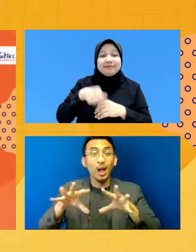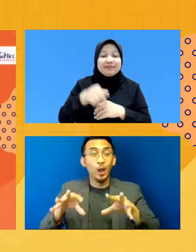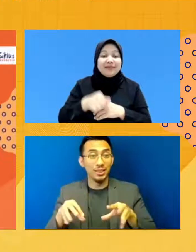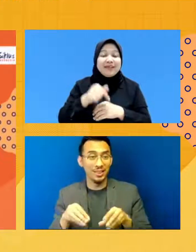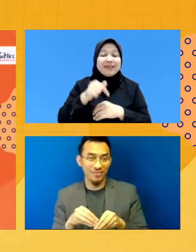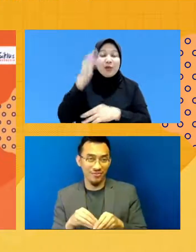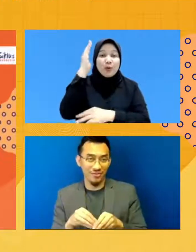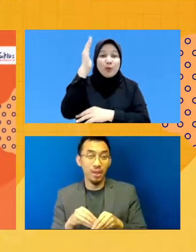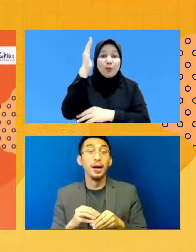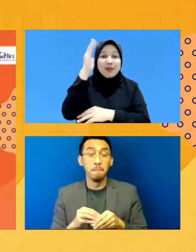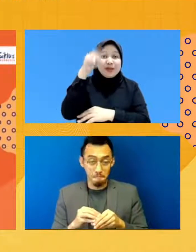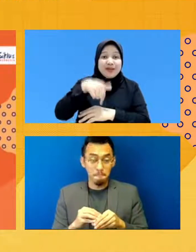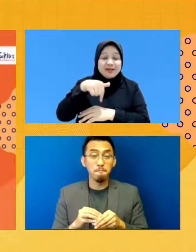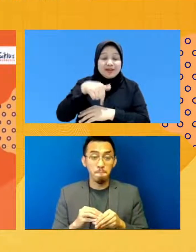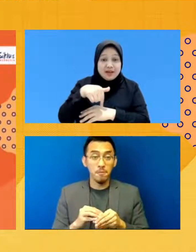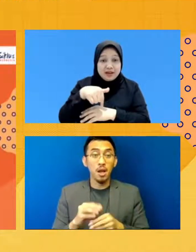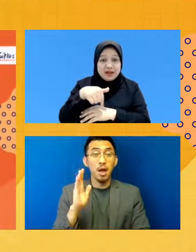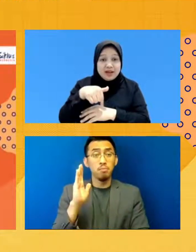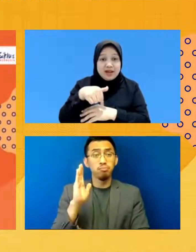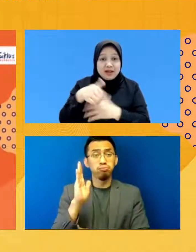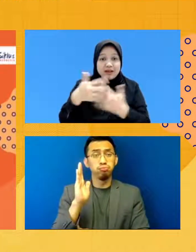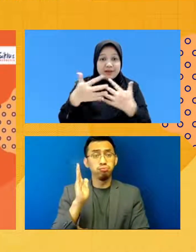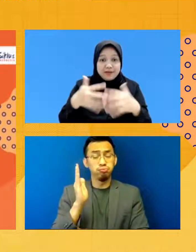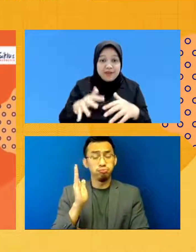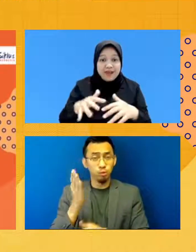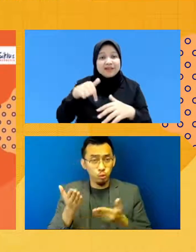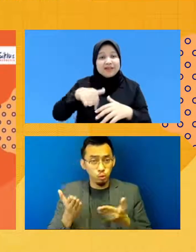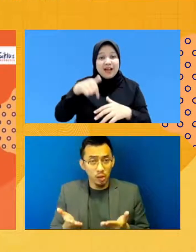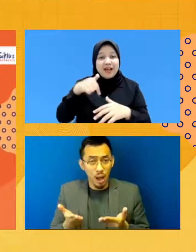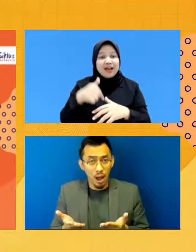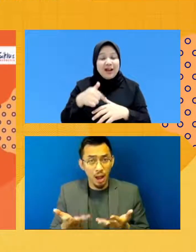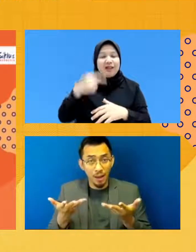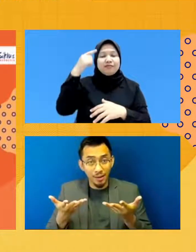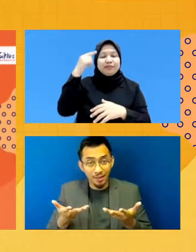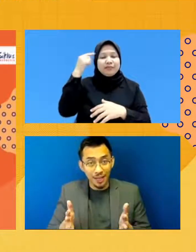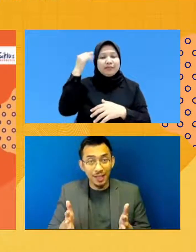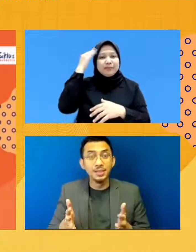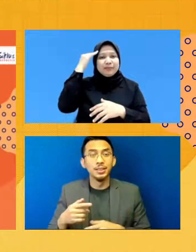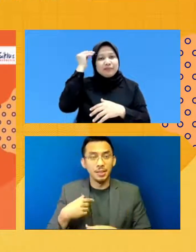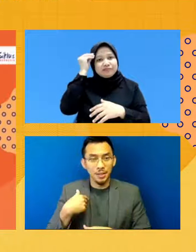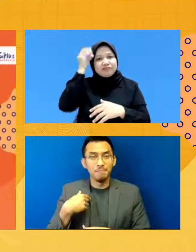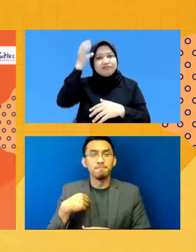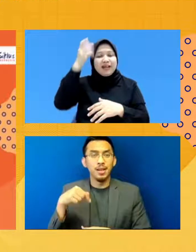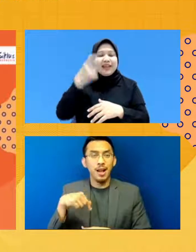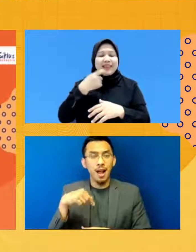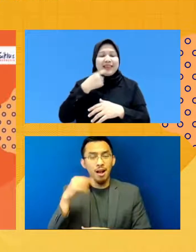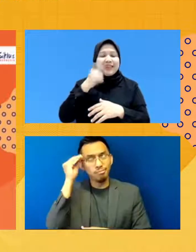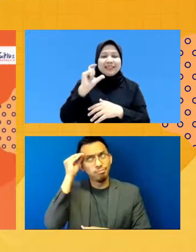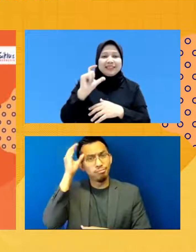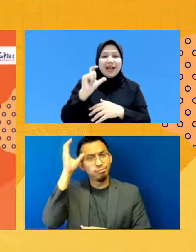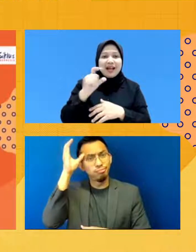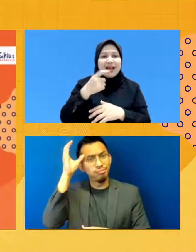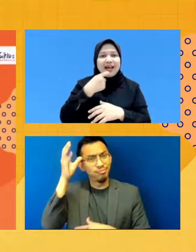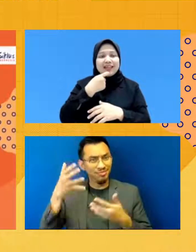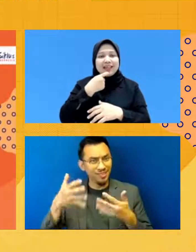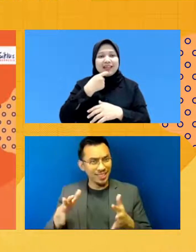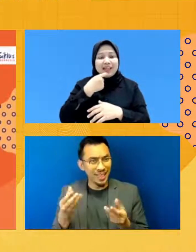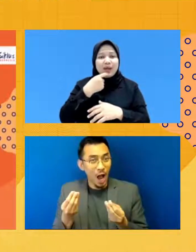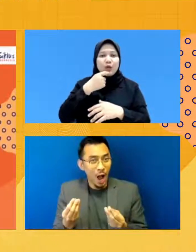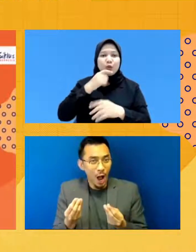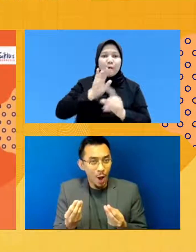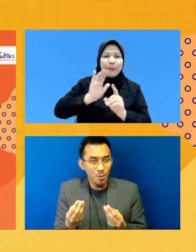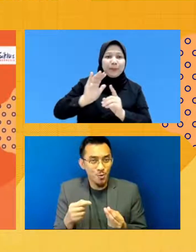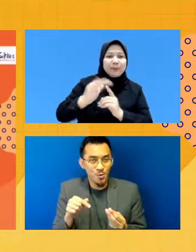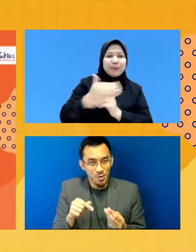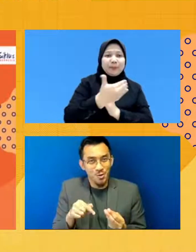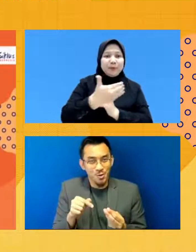all these knowledges about how to promote the safeguarding, and beyond this webinar to actually apply